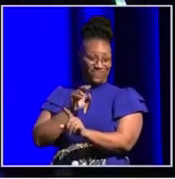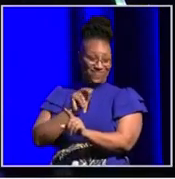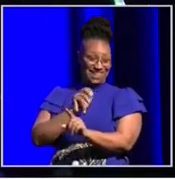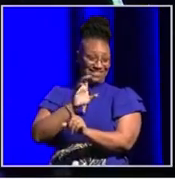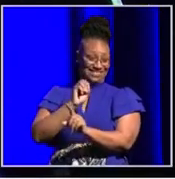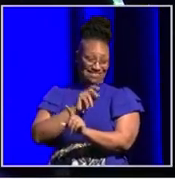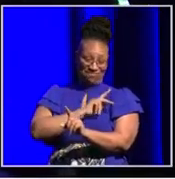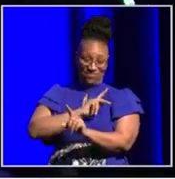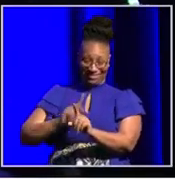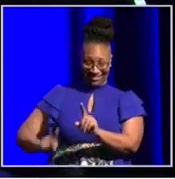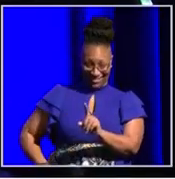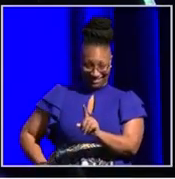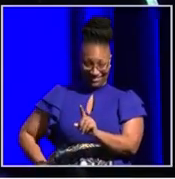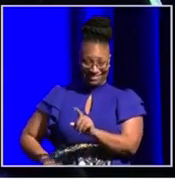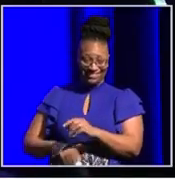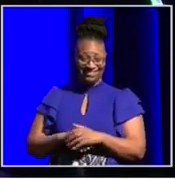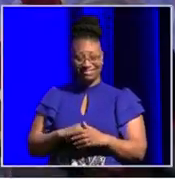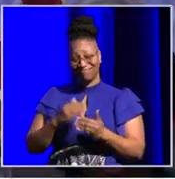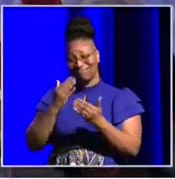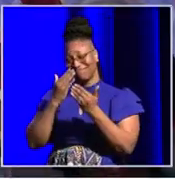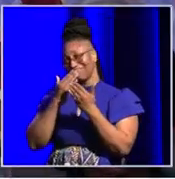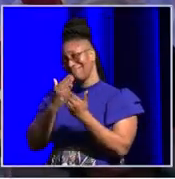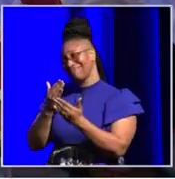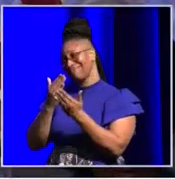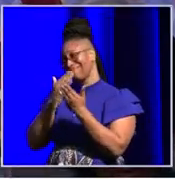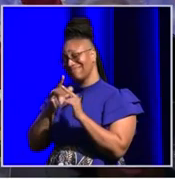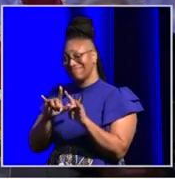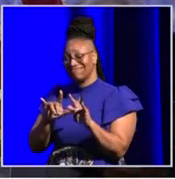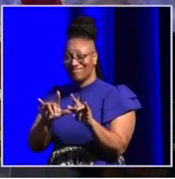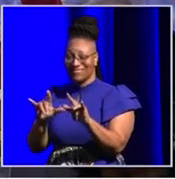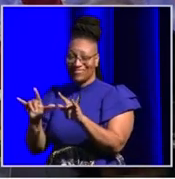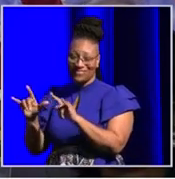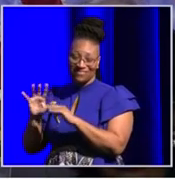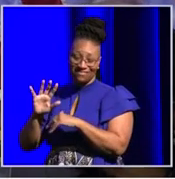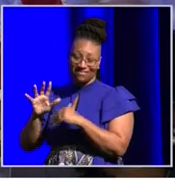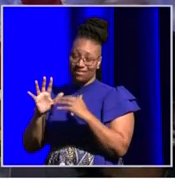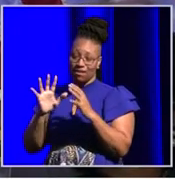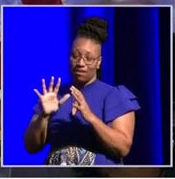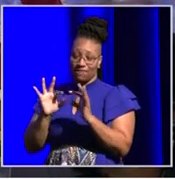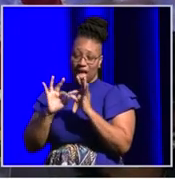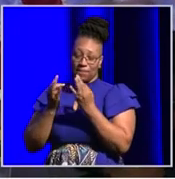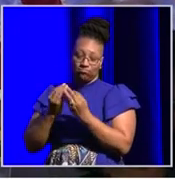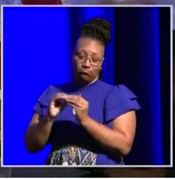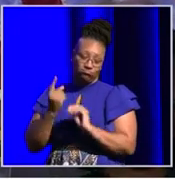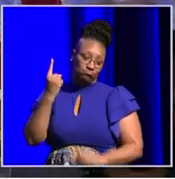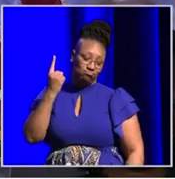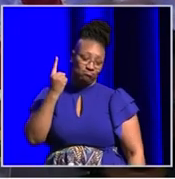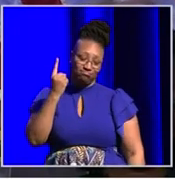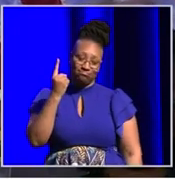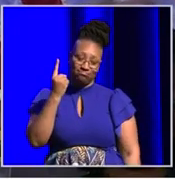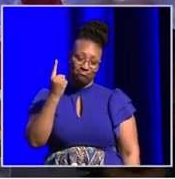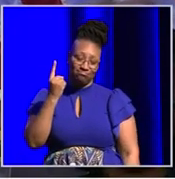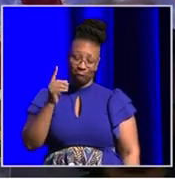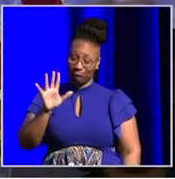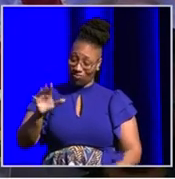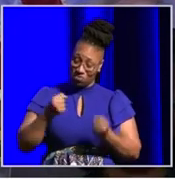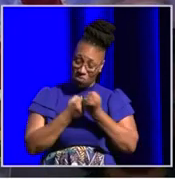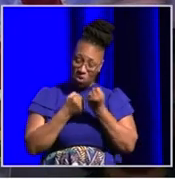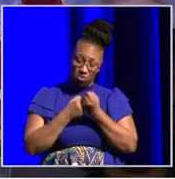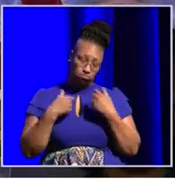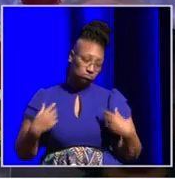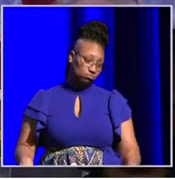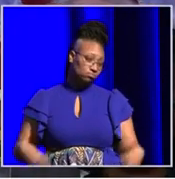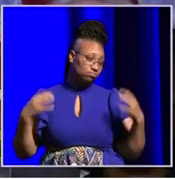I love you all. They are my entire world, and I could not have done it without their support, encouragement, and of course, their patience throughout this